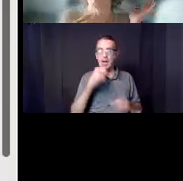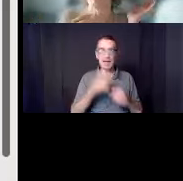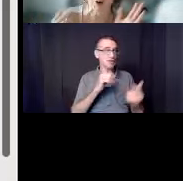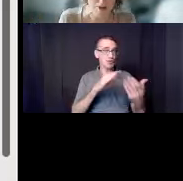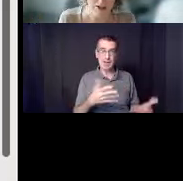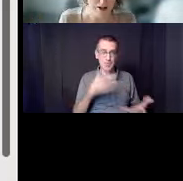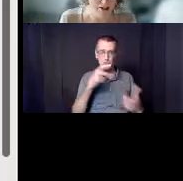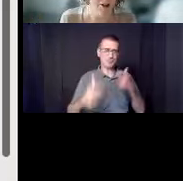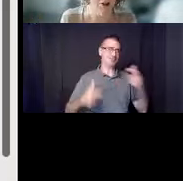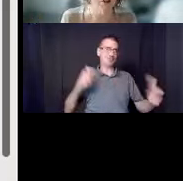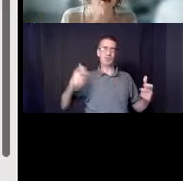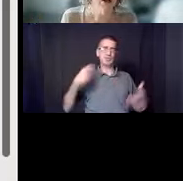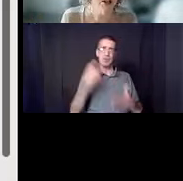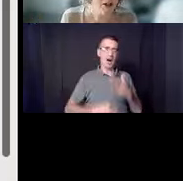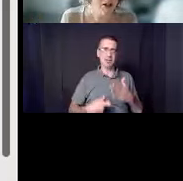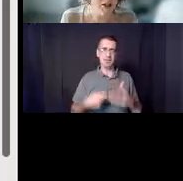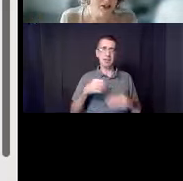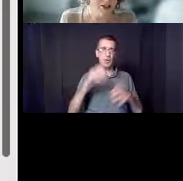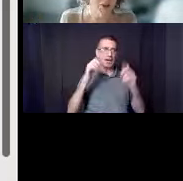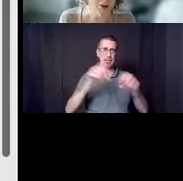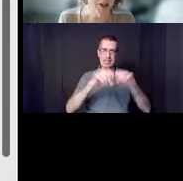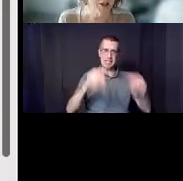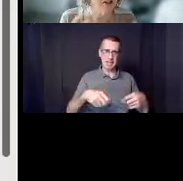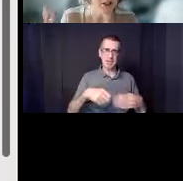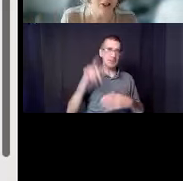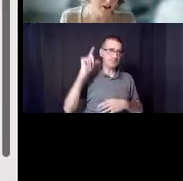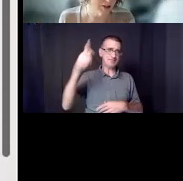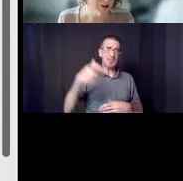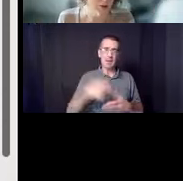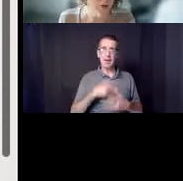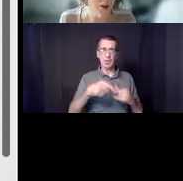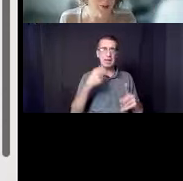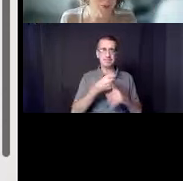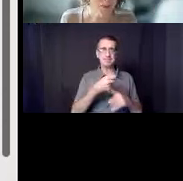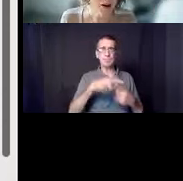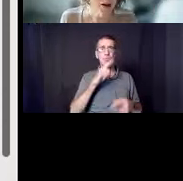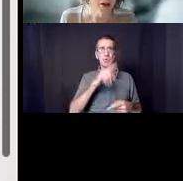be an enormous cost to your education system when those kids get to